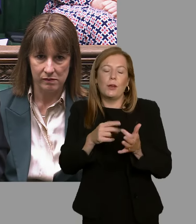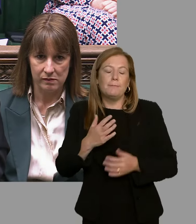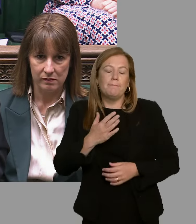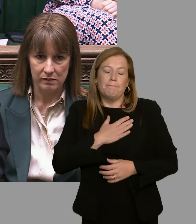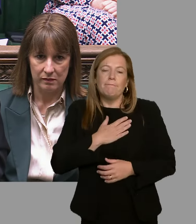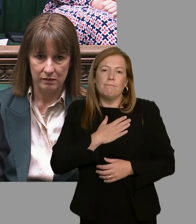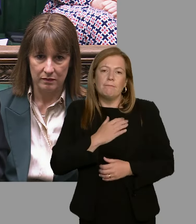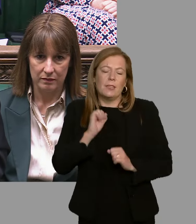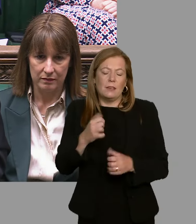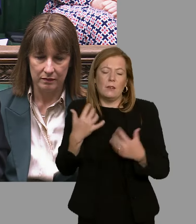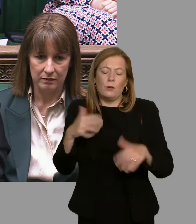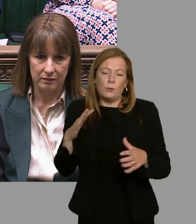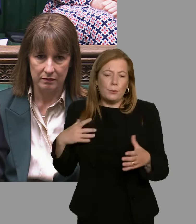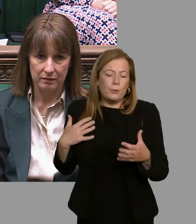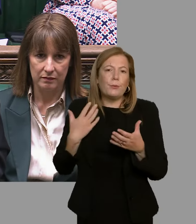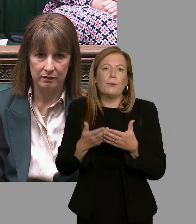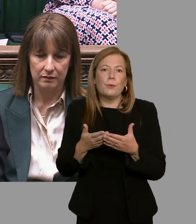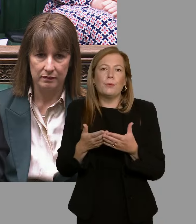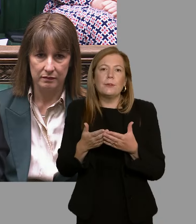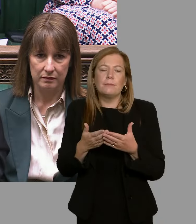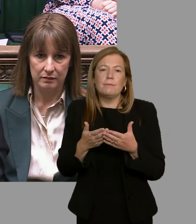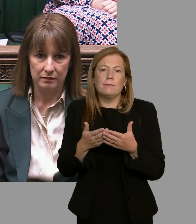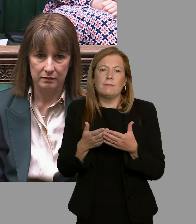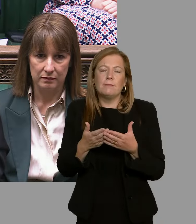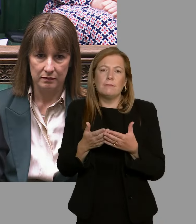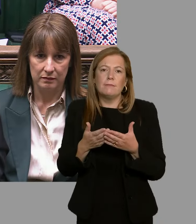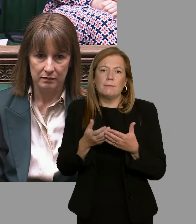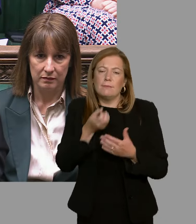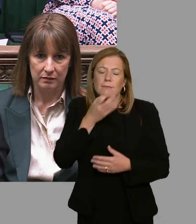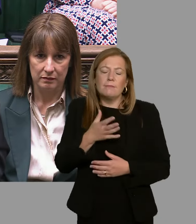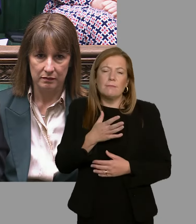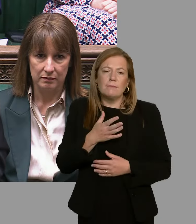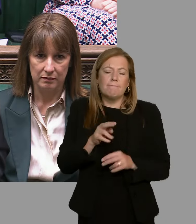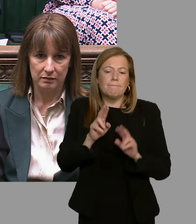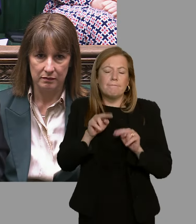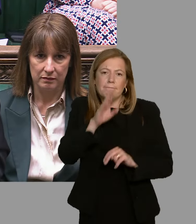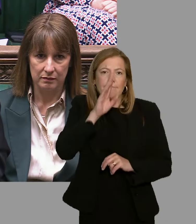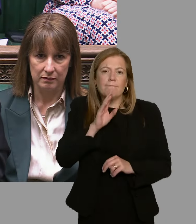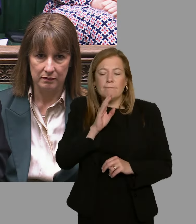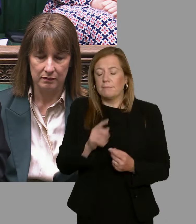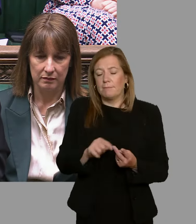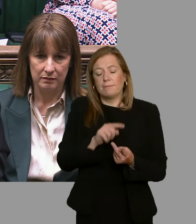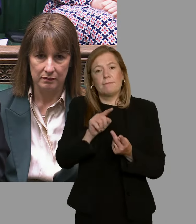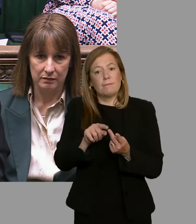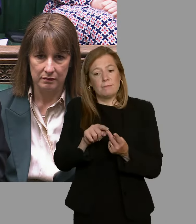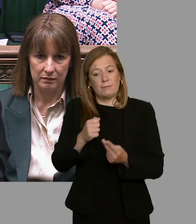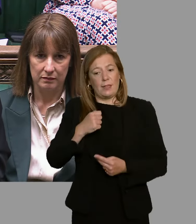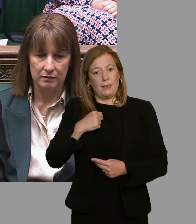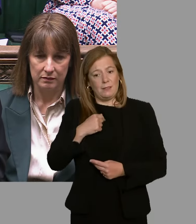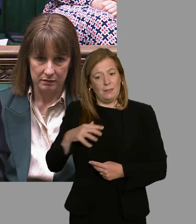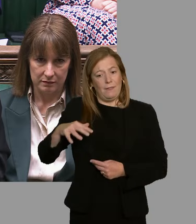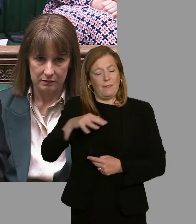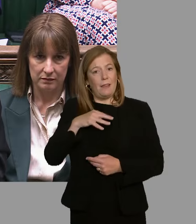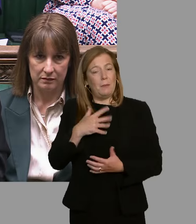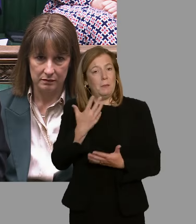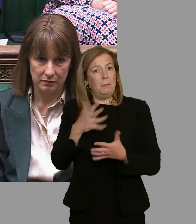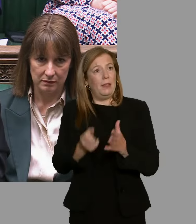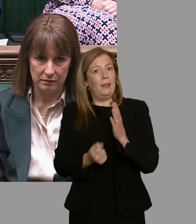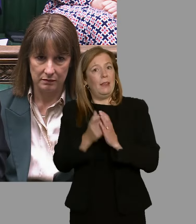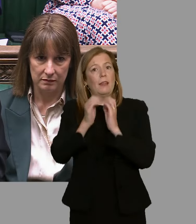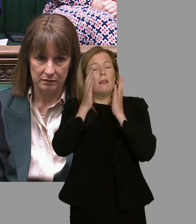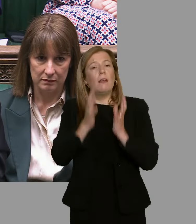capacities. Can I thank her for her words about the attacks on me and my family and the kind messages from many others in